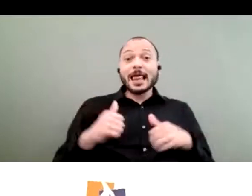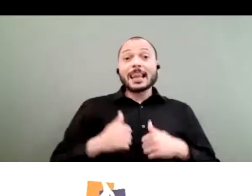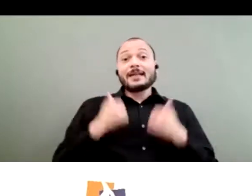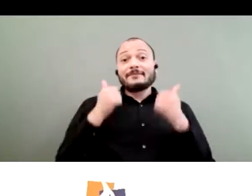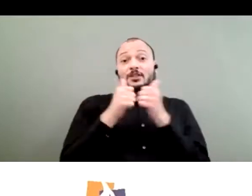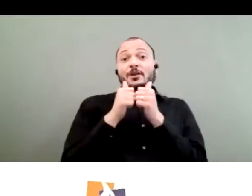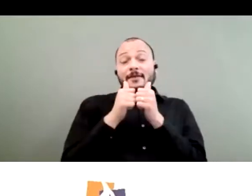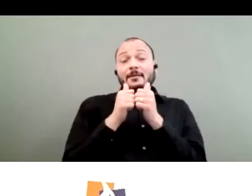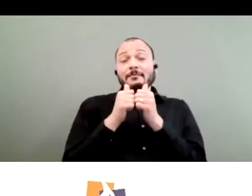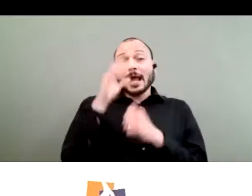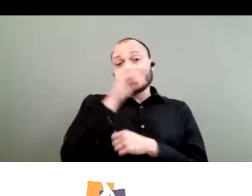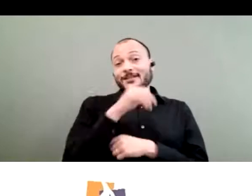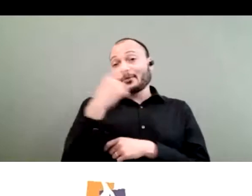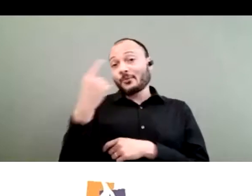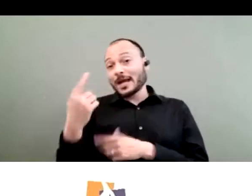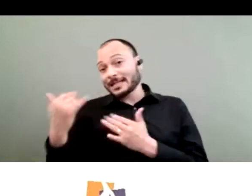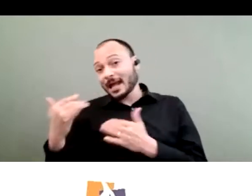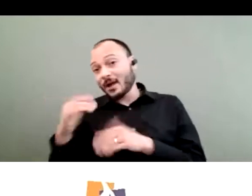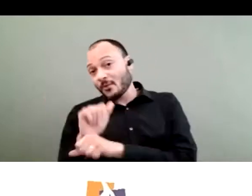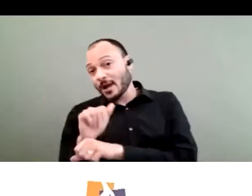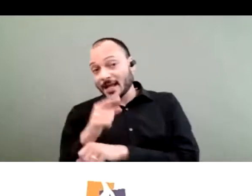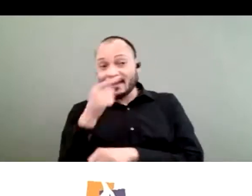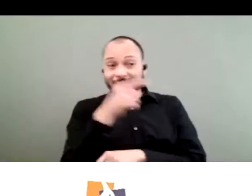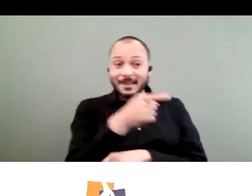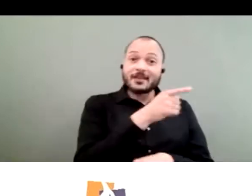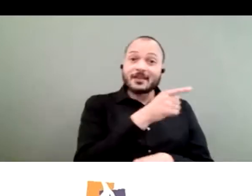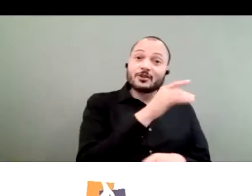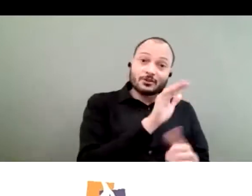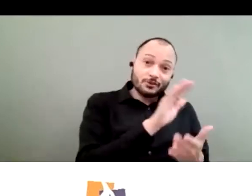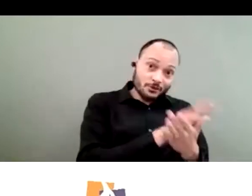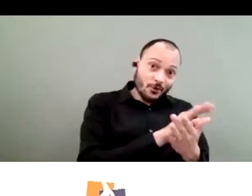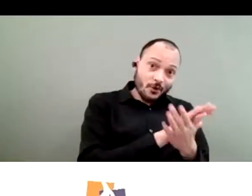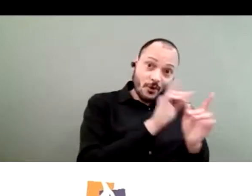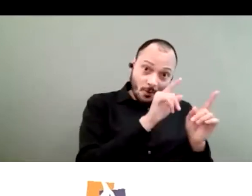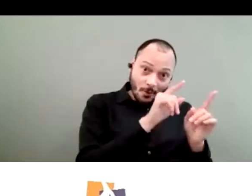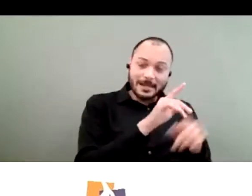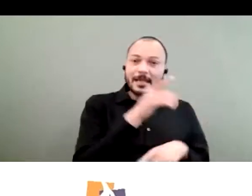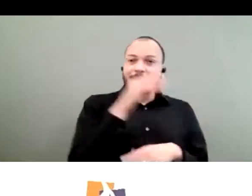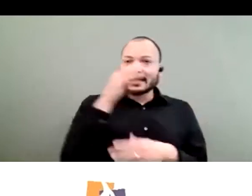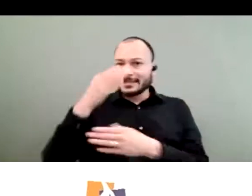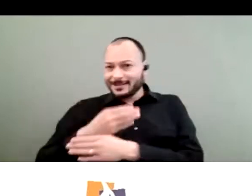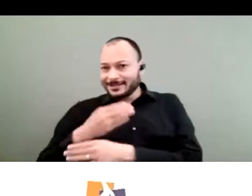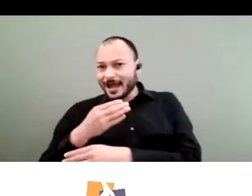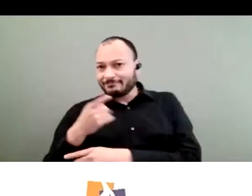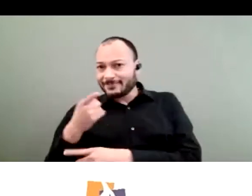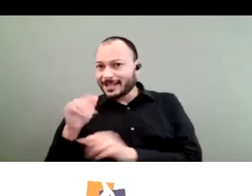I guess one's now working and the other's going to school. Can the son file his sister as a dependent?